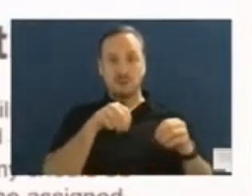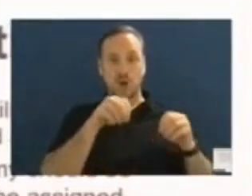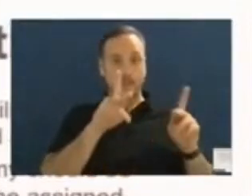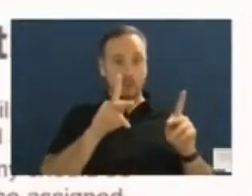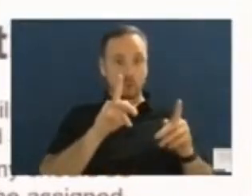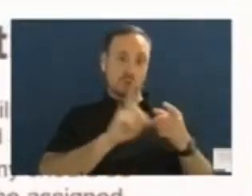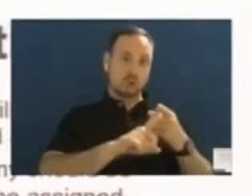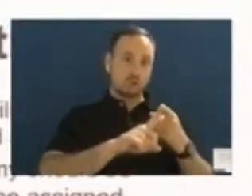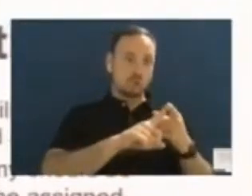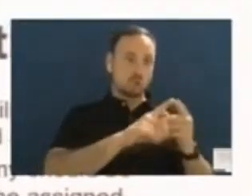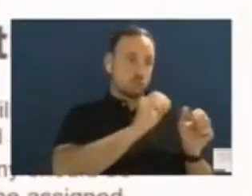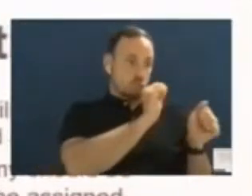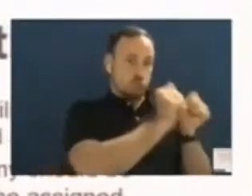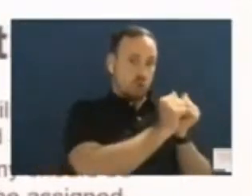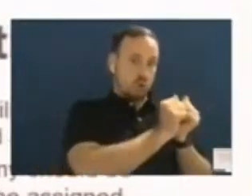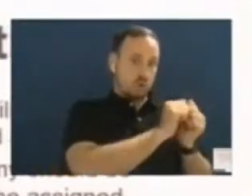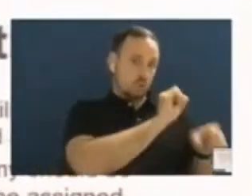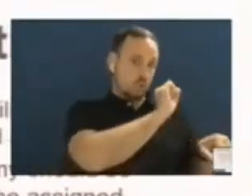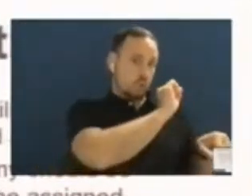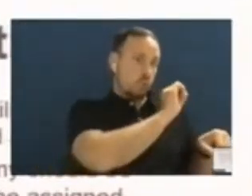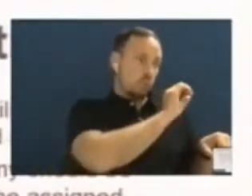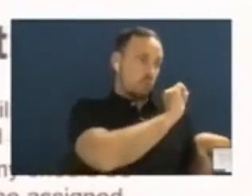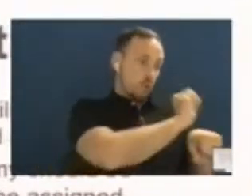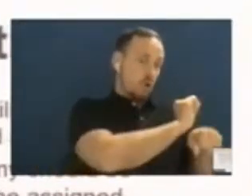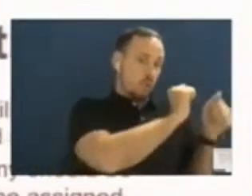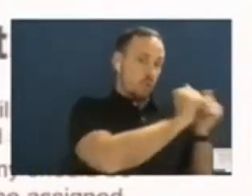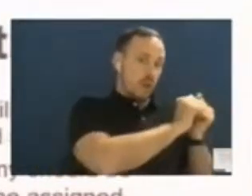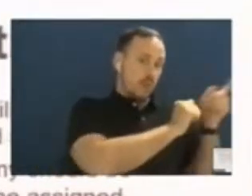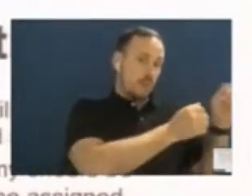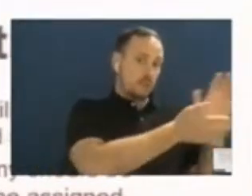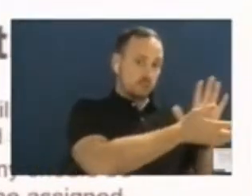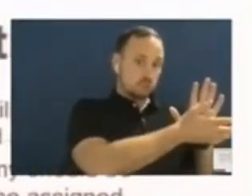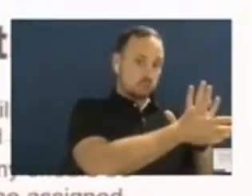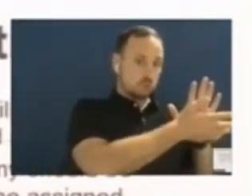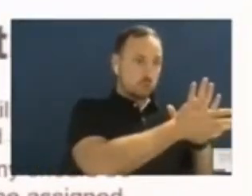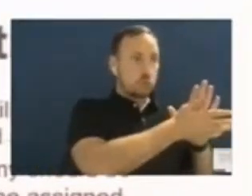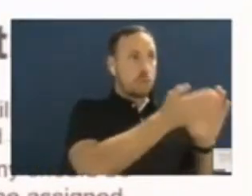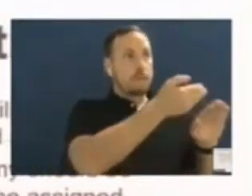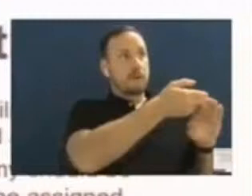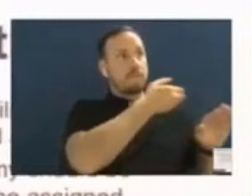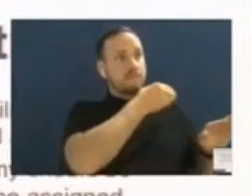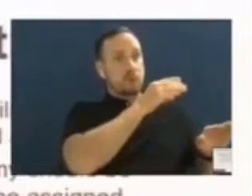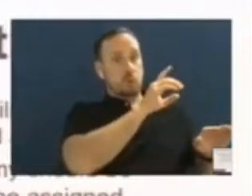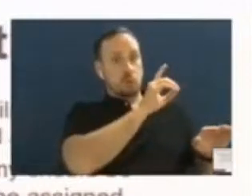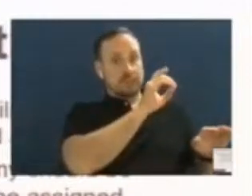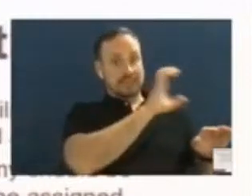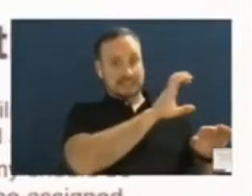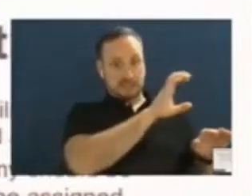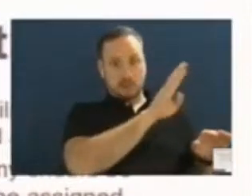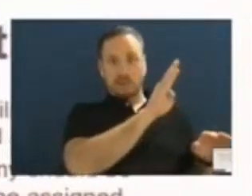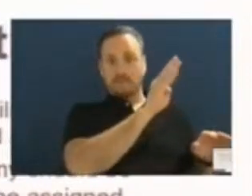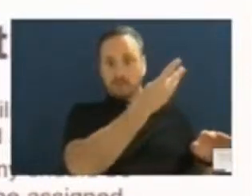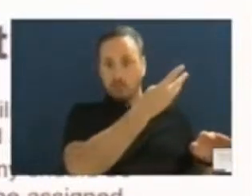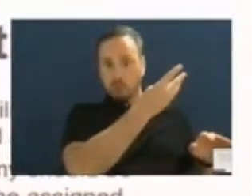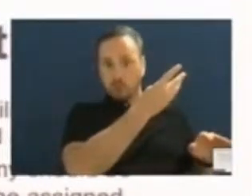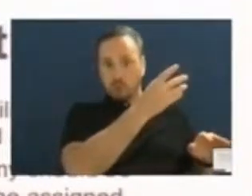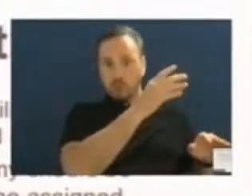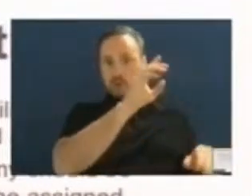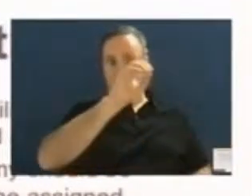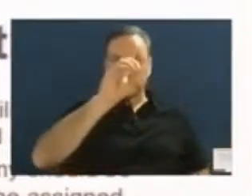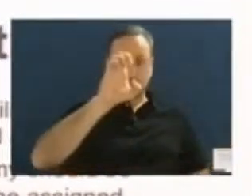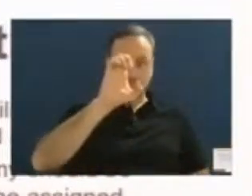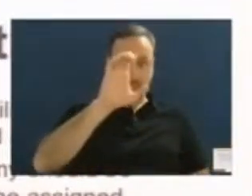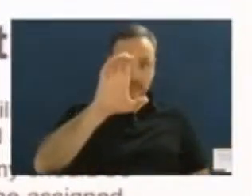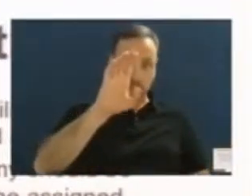the school's principal and the school's registrar no later than December 4th. We want to make sure we acknowledge that date now